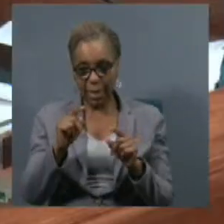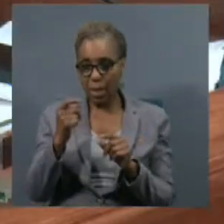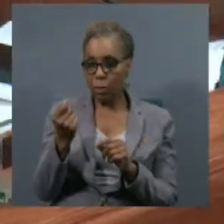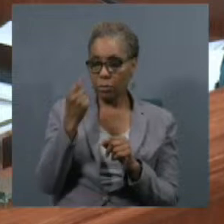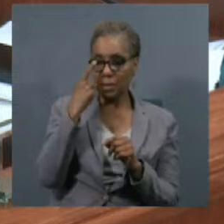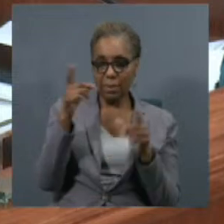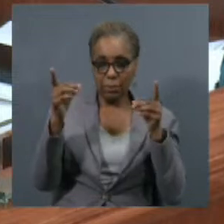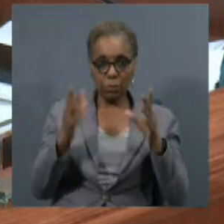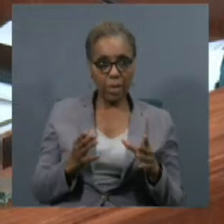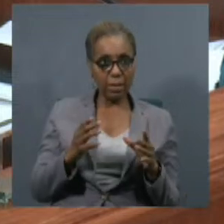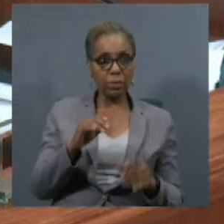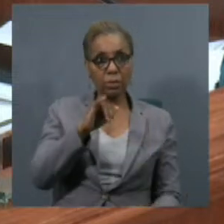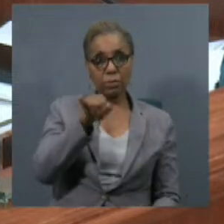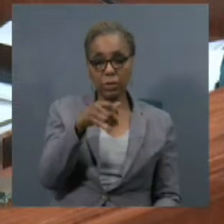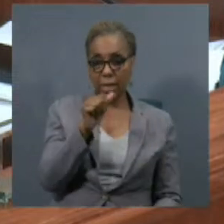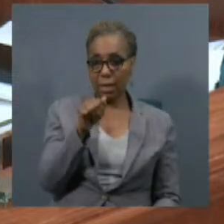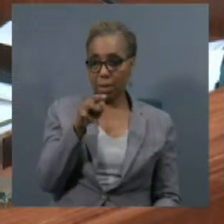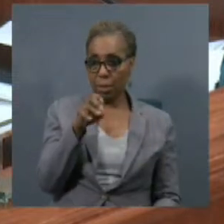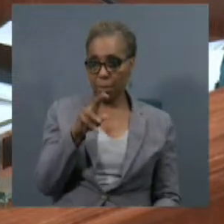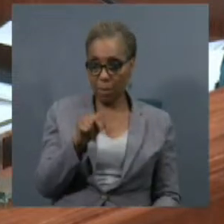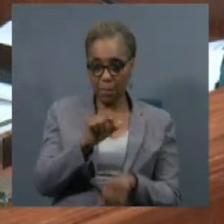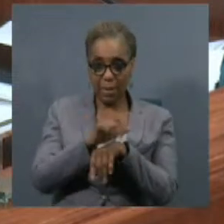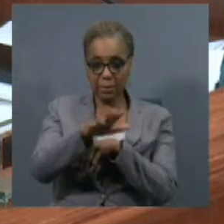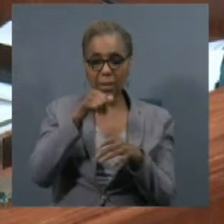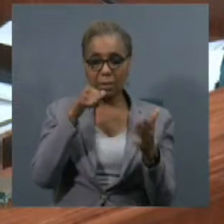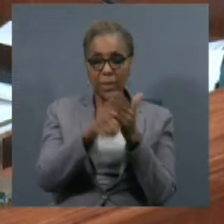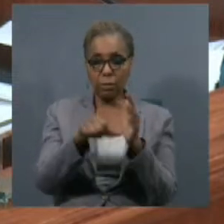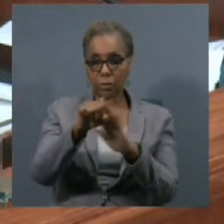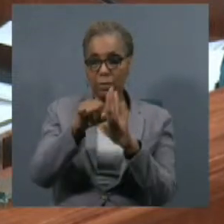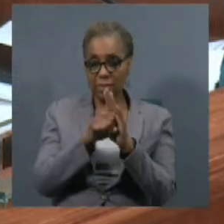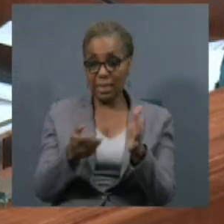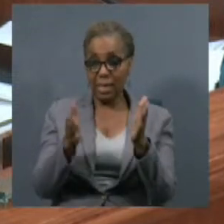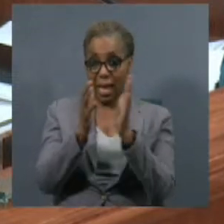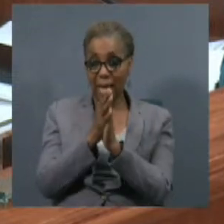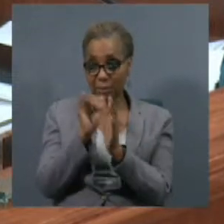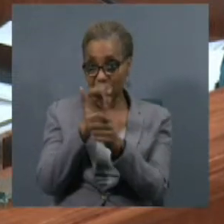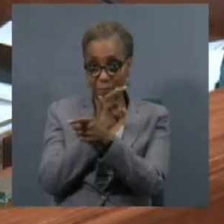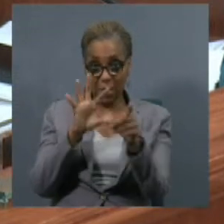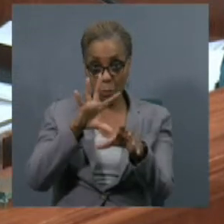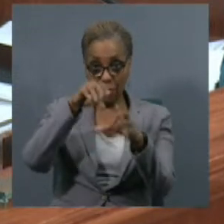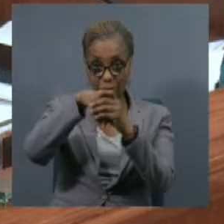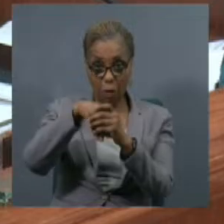that Director Jarman sent a letter to the state to ask if they would be